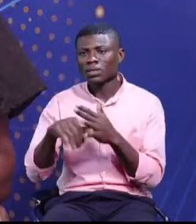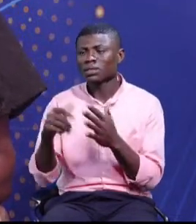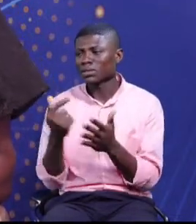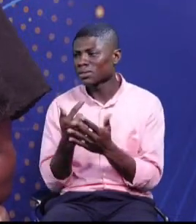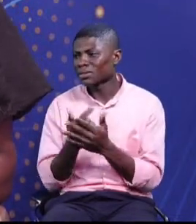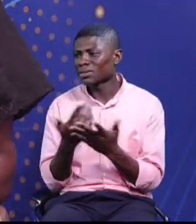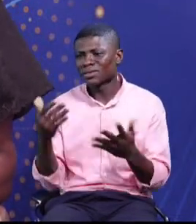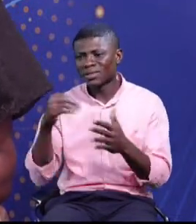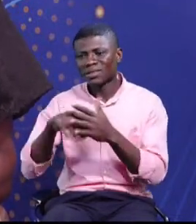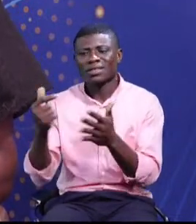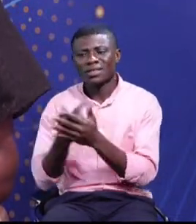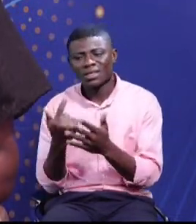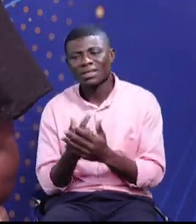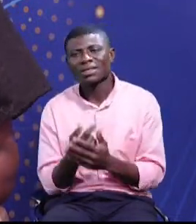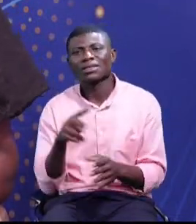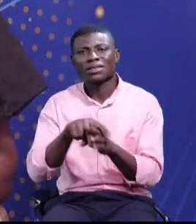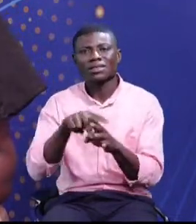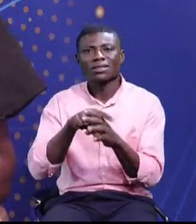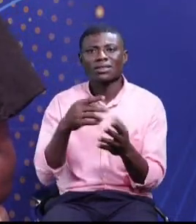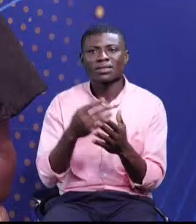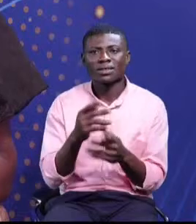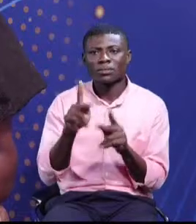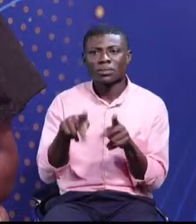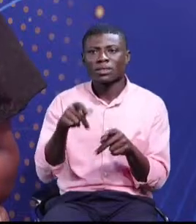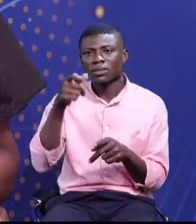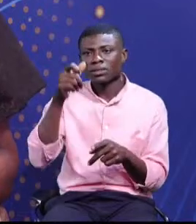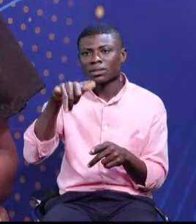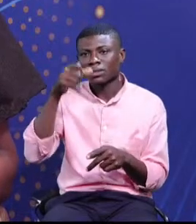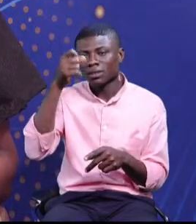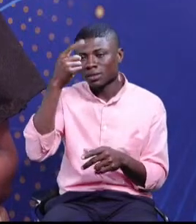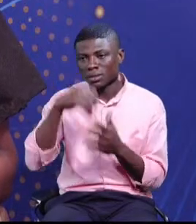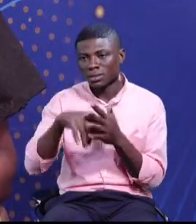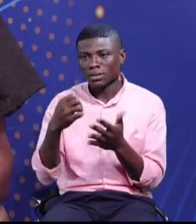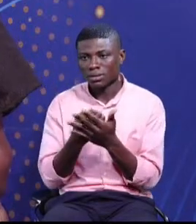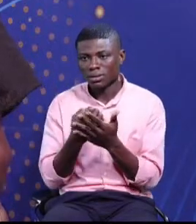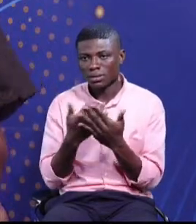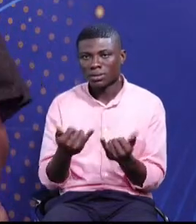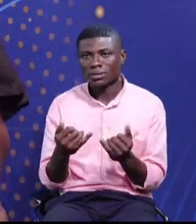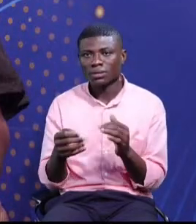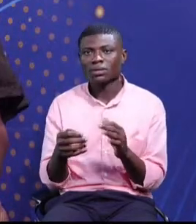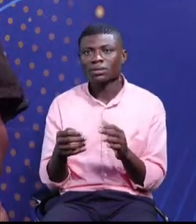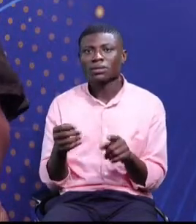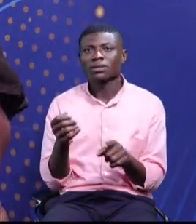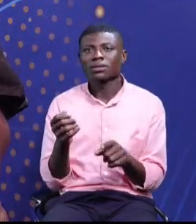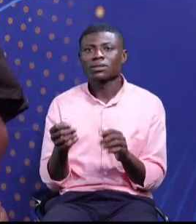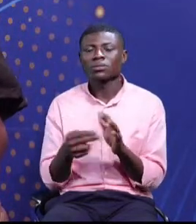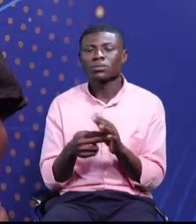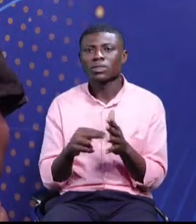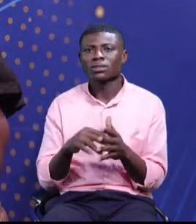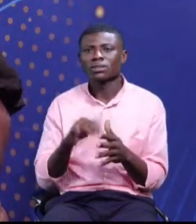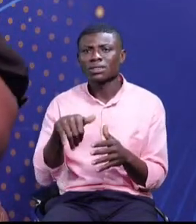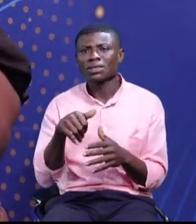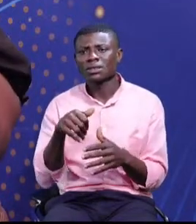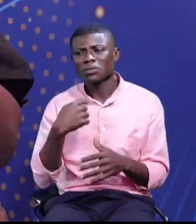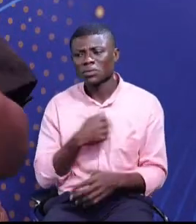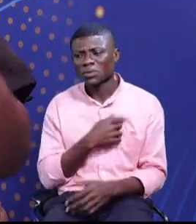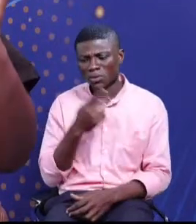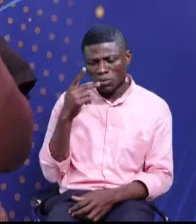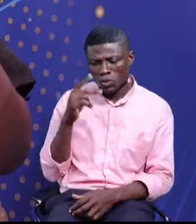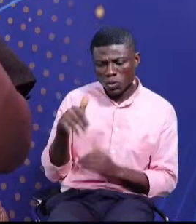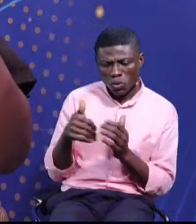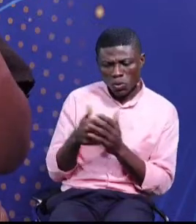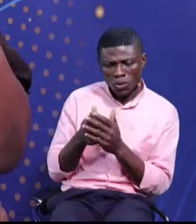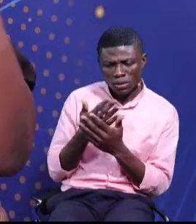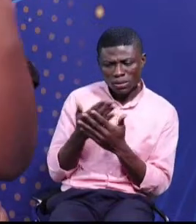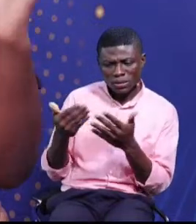bit overwhelming. And for anyone who understands what's going on in our economy right now, it's a harsh contrast to see ultra modern.